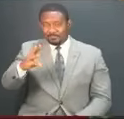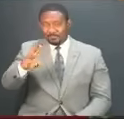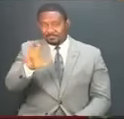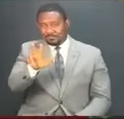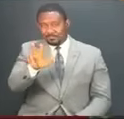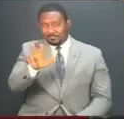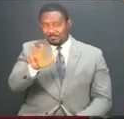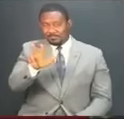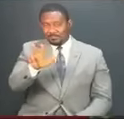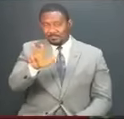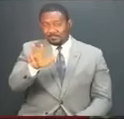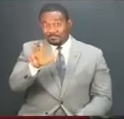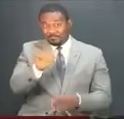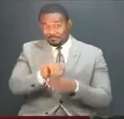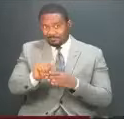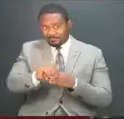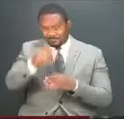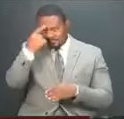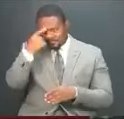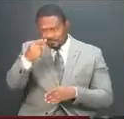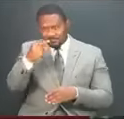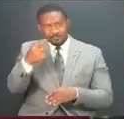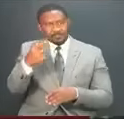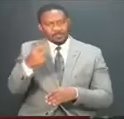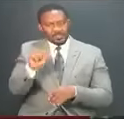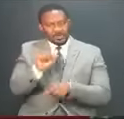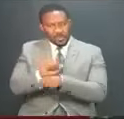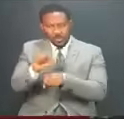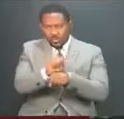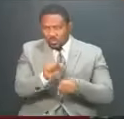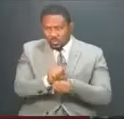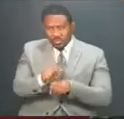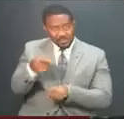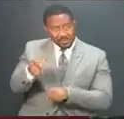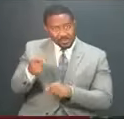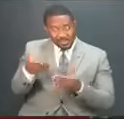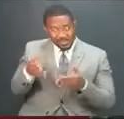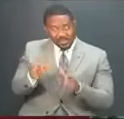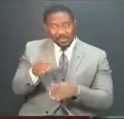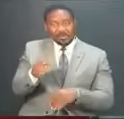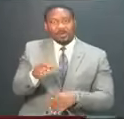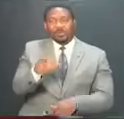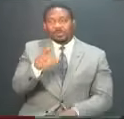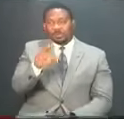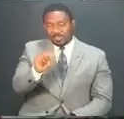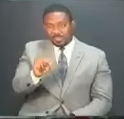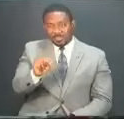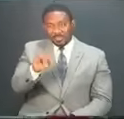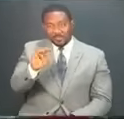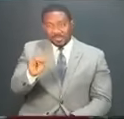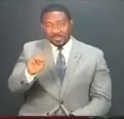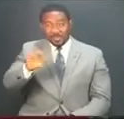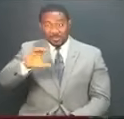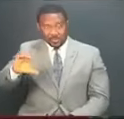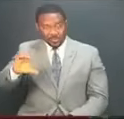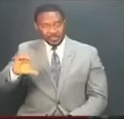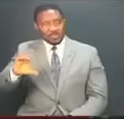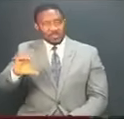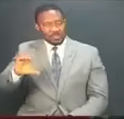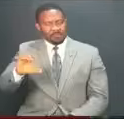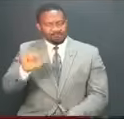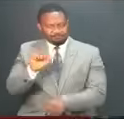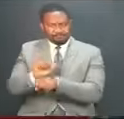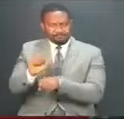12,527,863 cedis for the activities of National Media Commission for the year ended